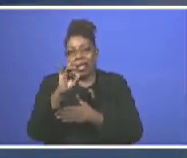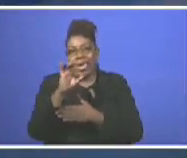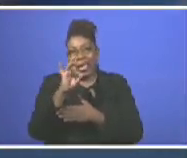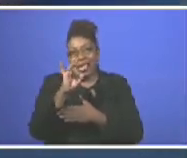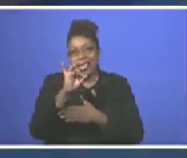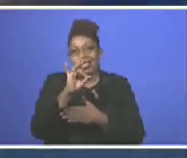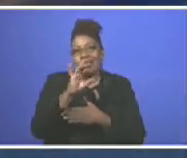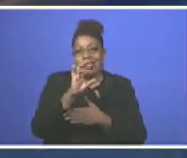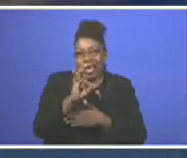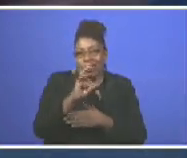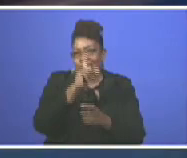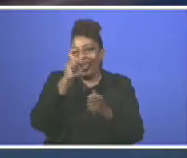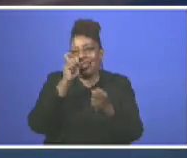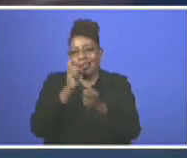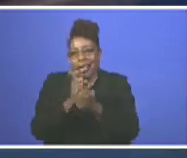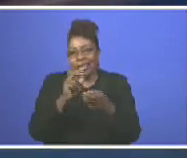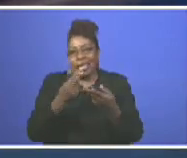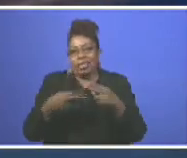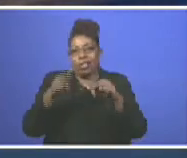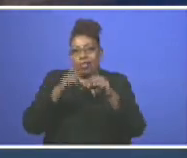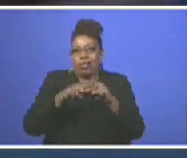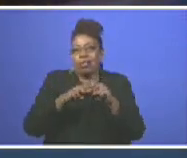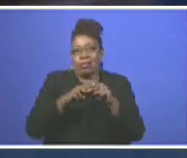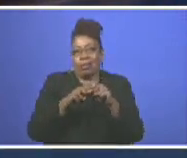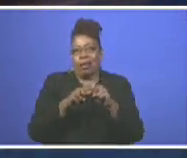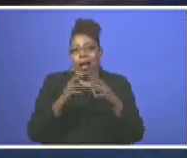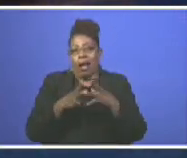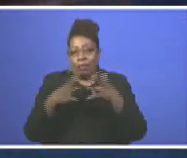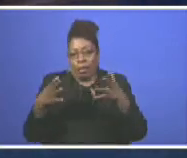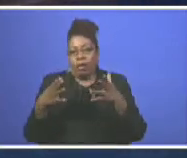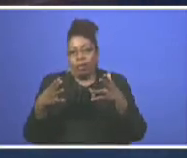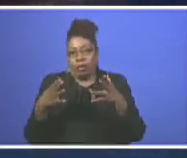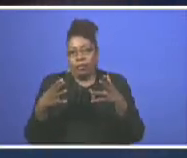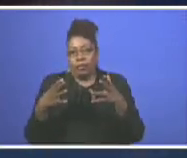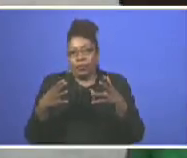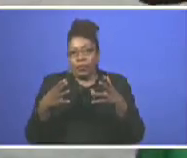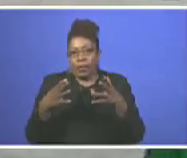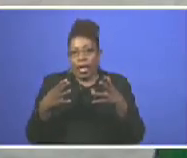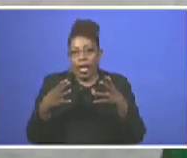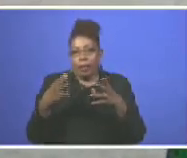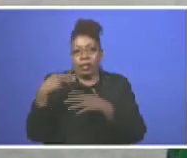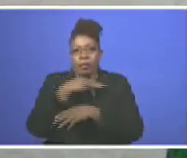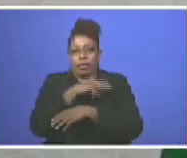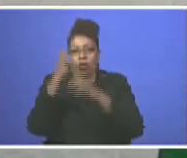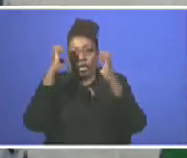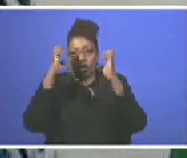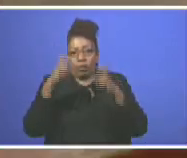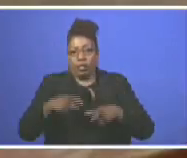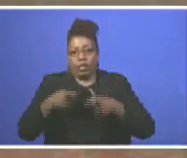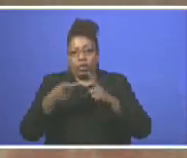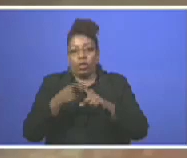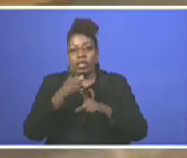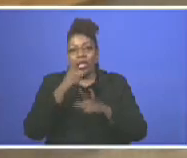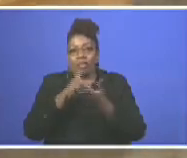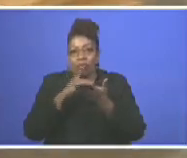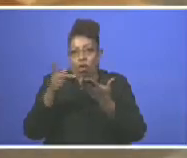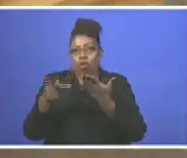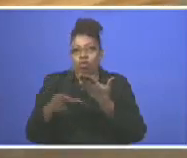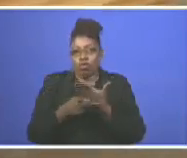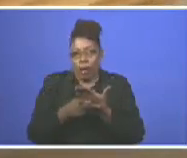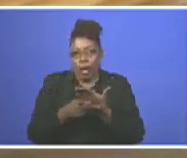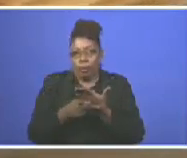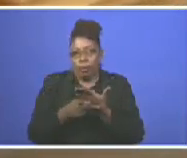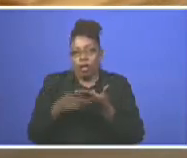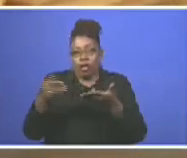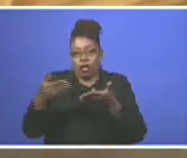be exact. That's the increased number the Ministry of Education will be providing for in this year's lunch program once